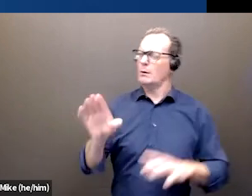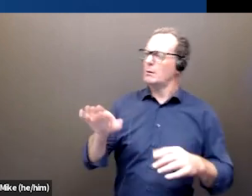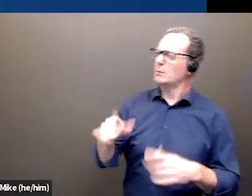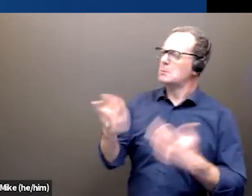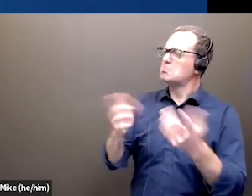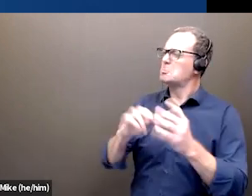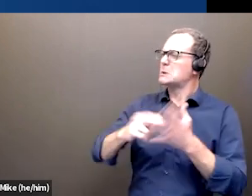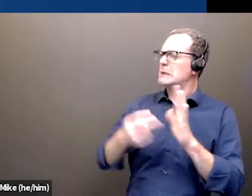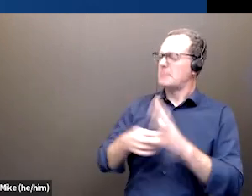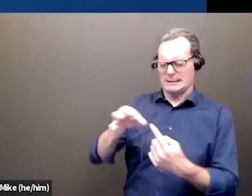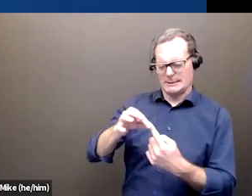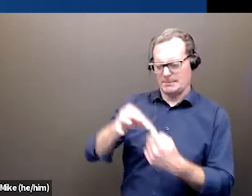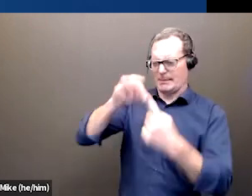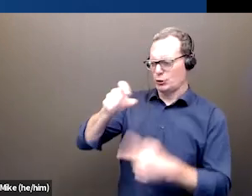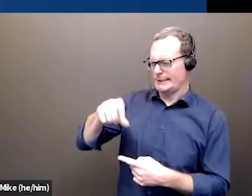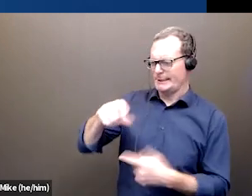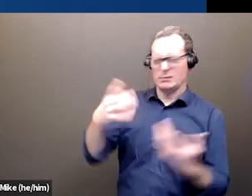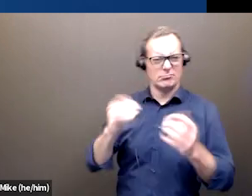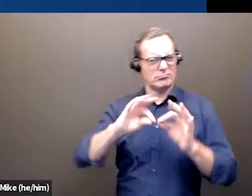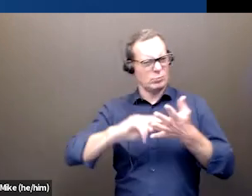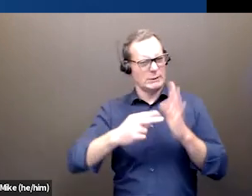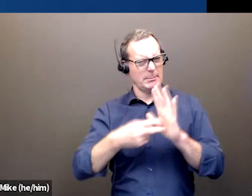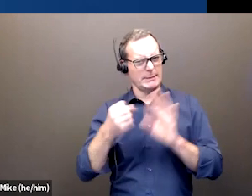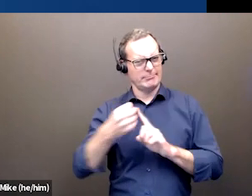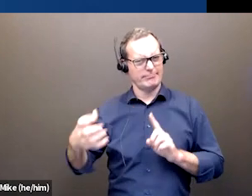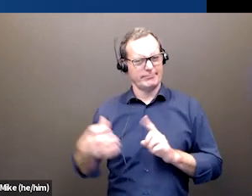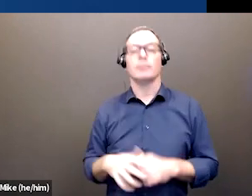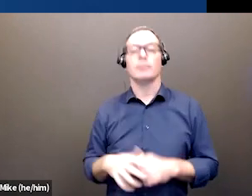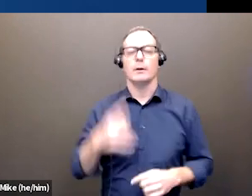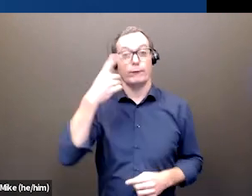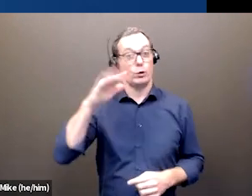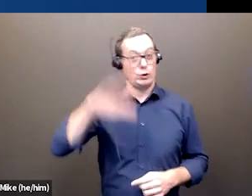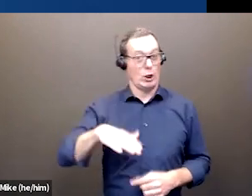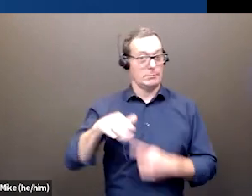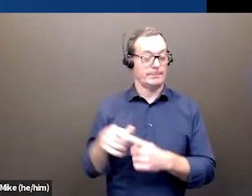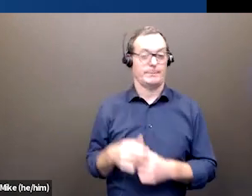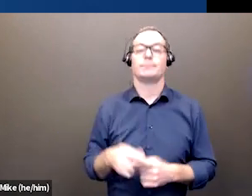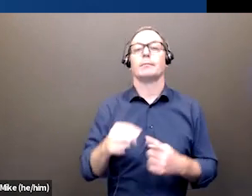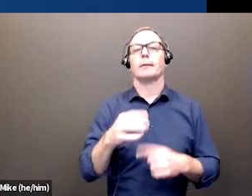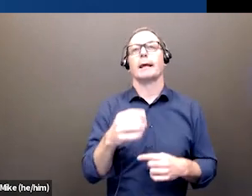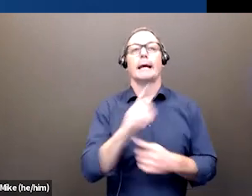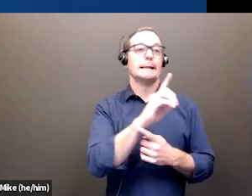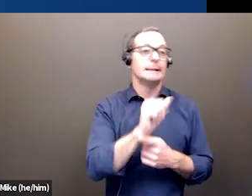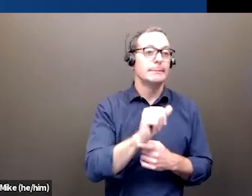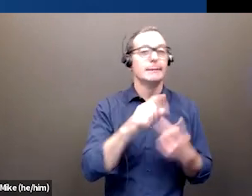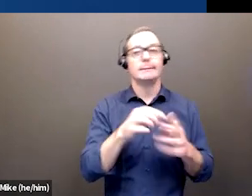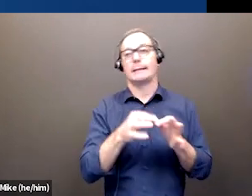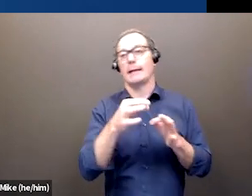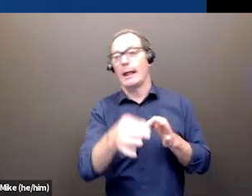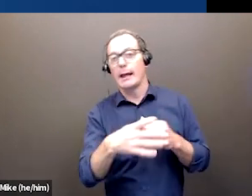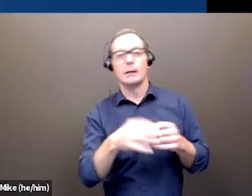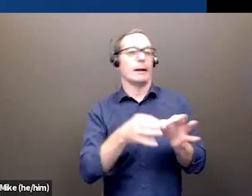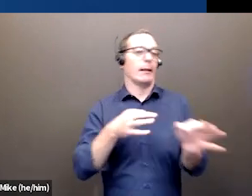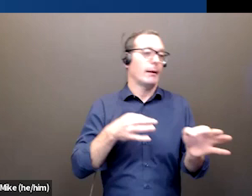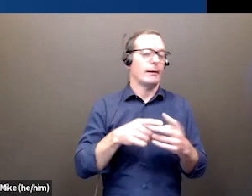is a special need. And children, a special need refers to a disability, delay, or health disorder that